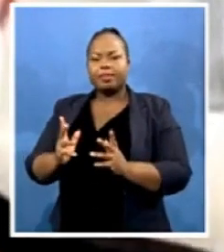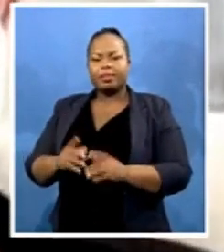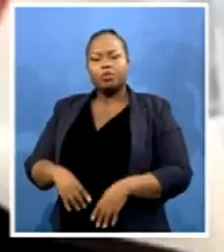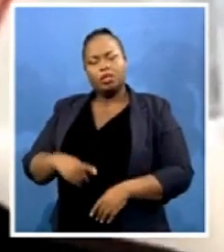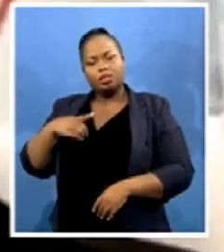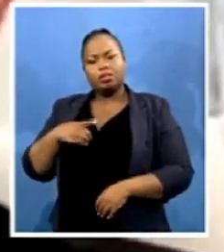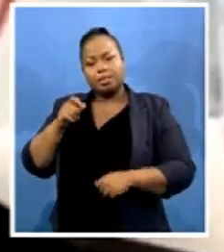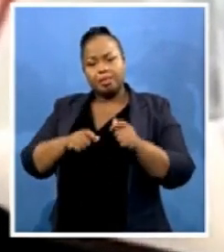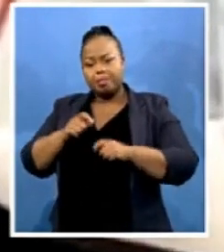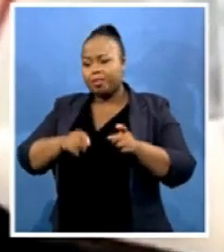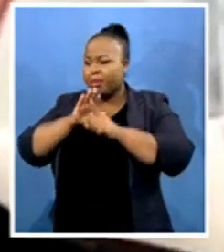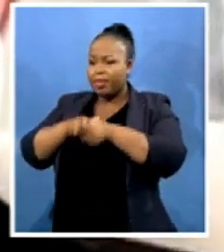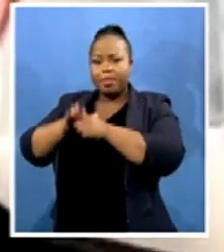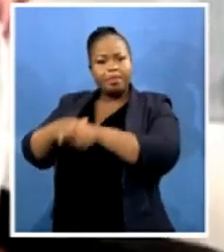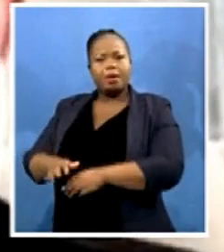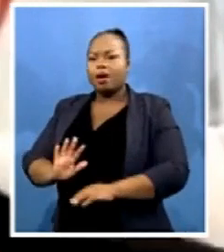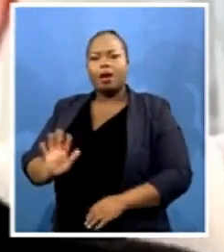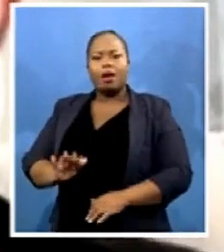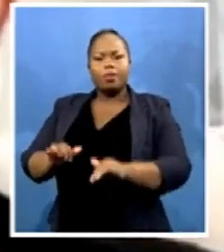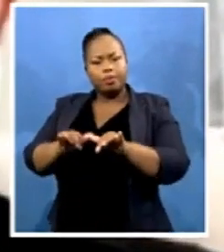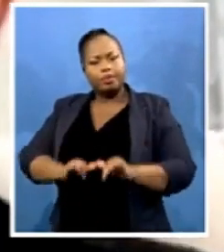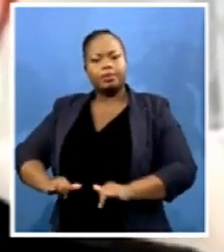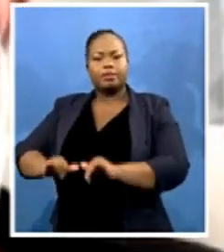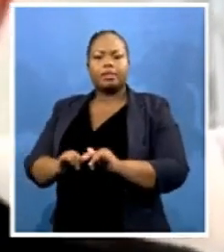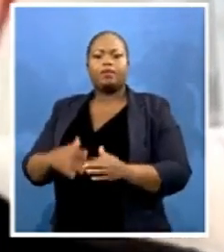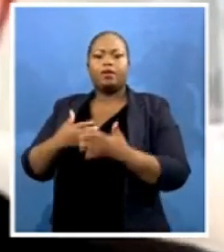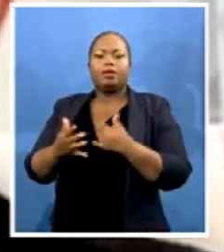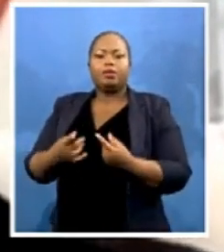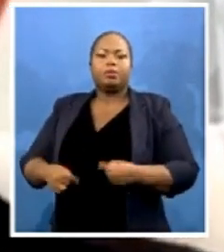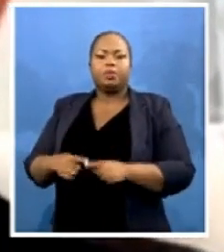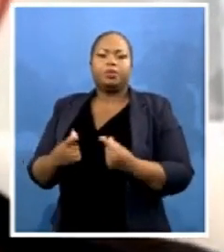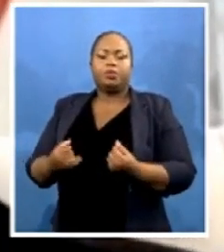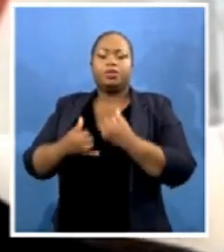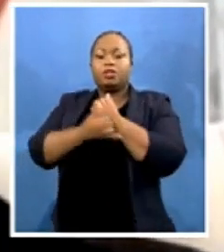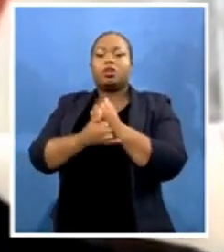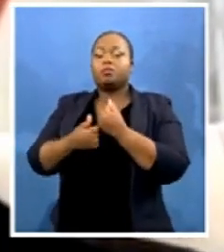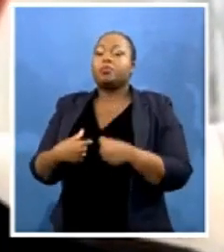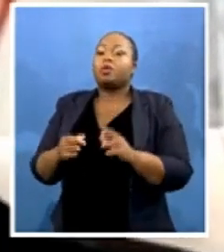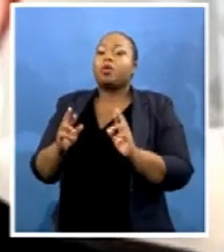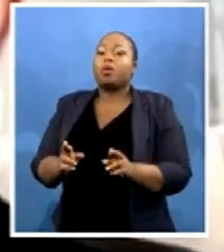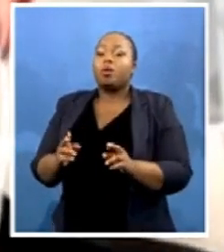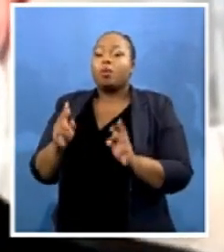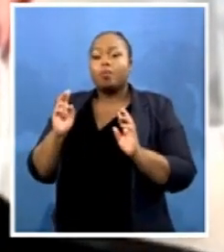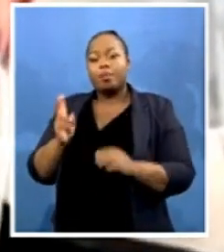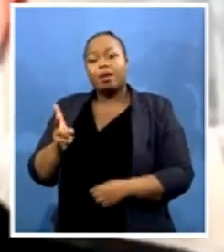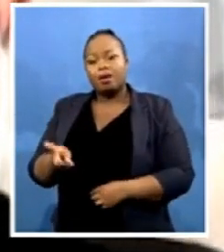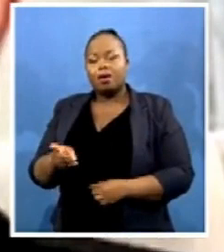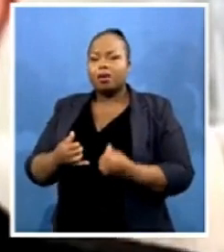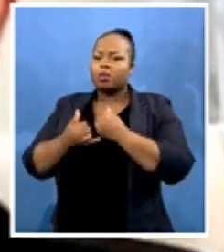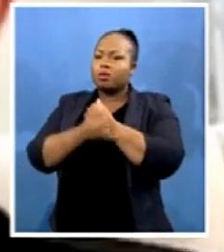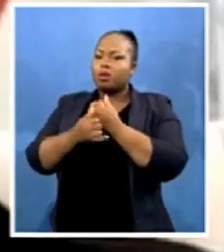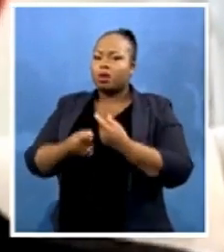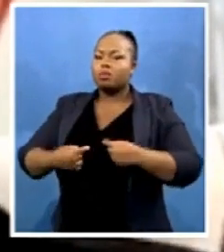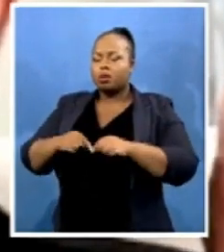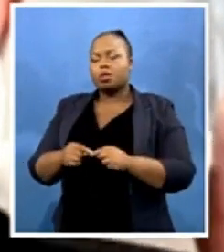central to stuff that we're doing as a nation. And I'm hoping that, again, we will be a nation that will look back and say, we are an